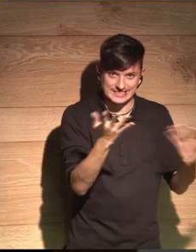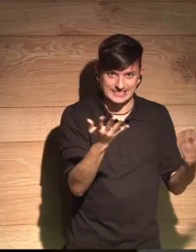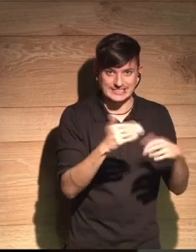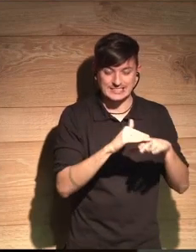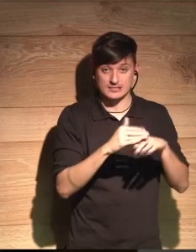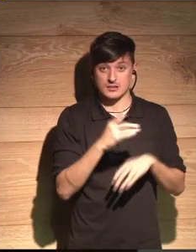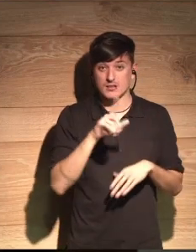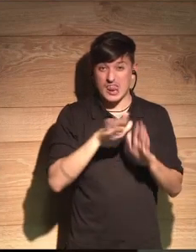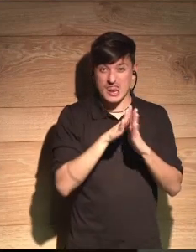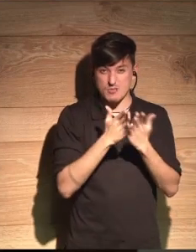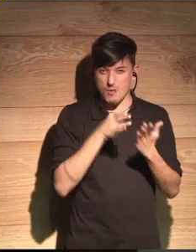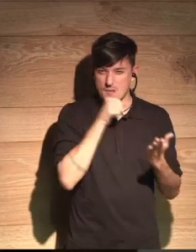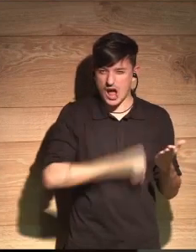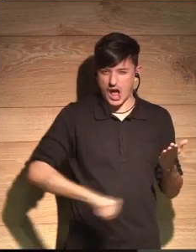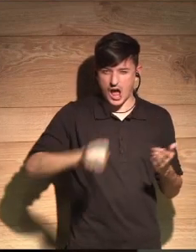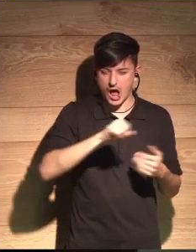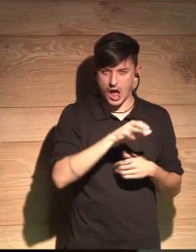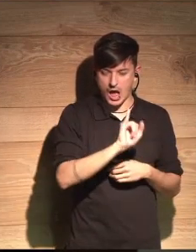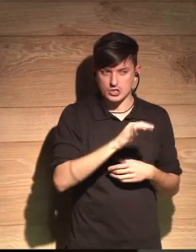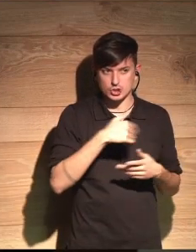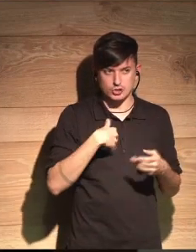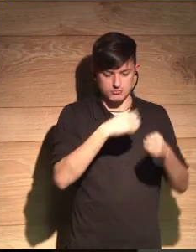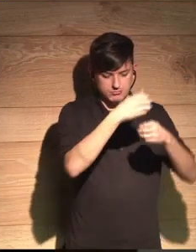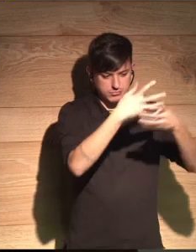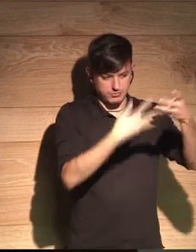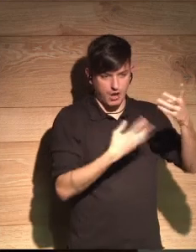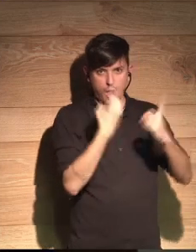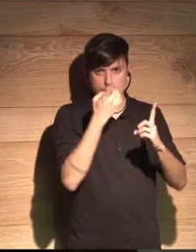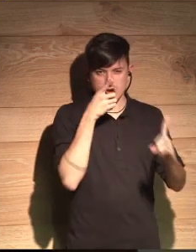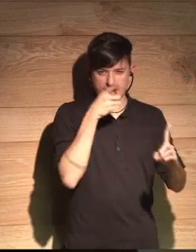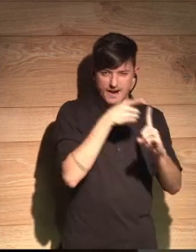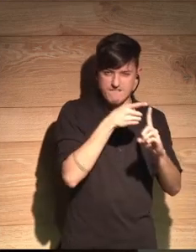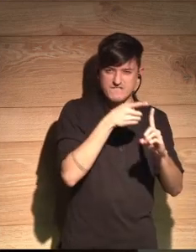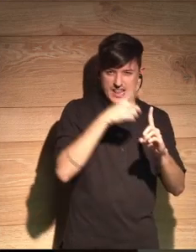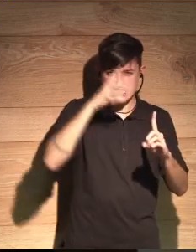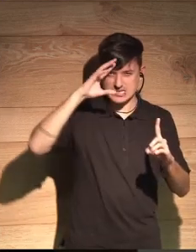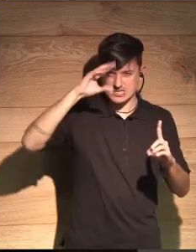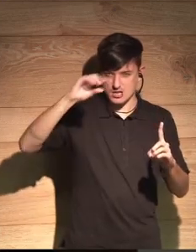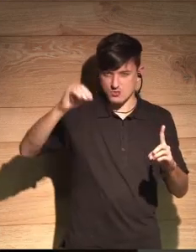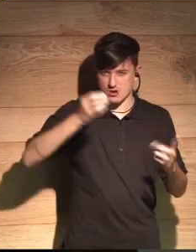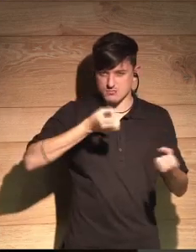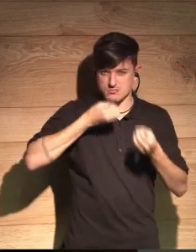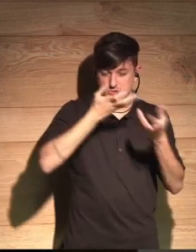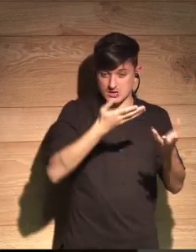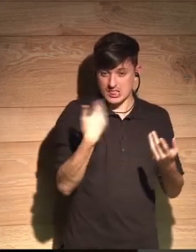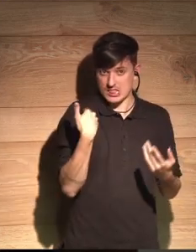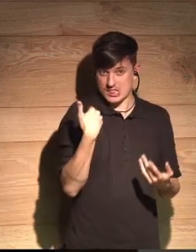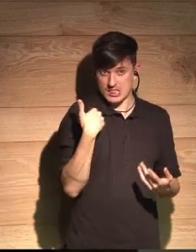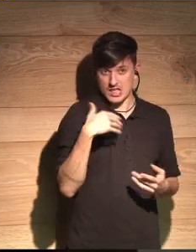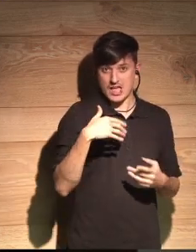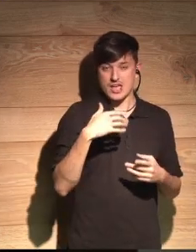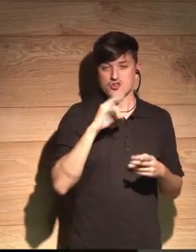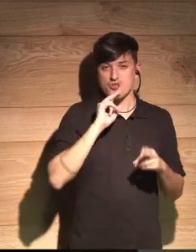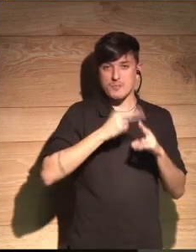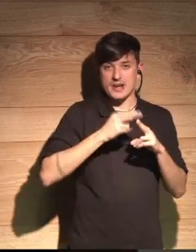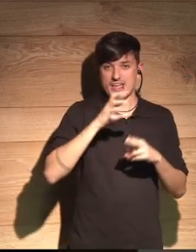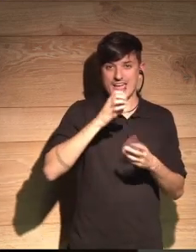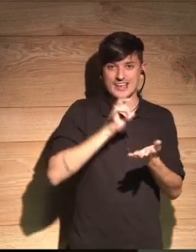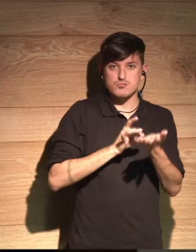And she has amazing books. I'll just mention a couple of them. The most recent one